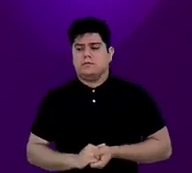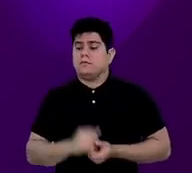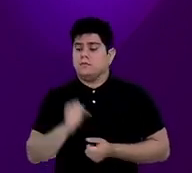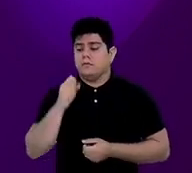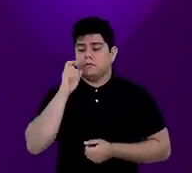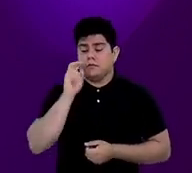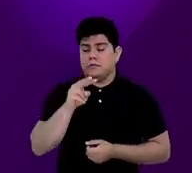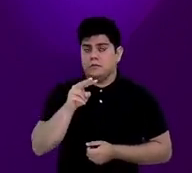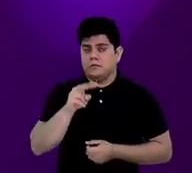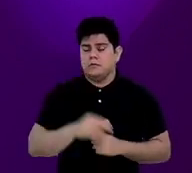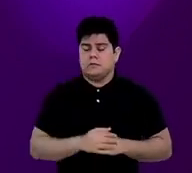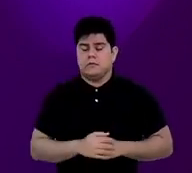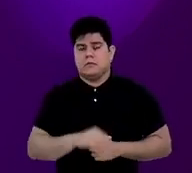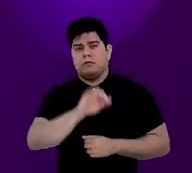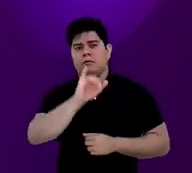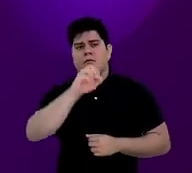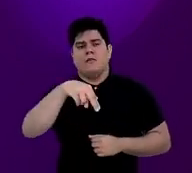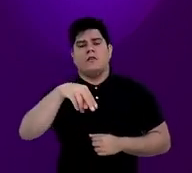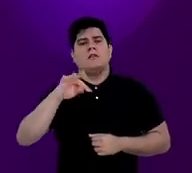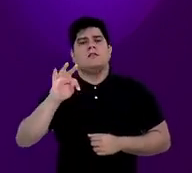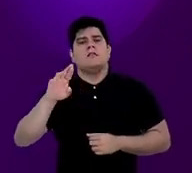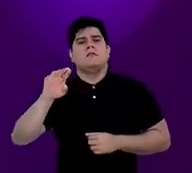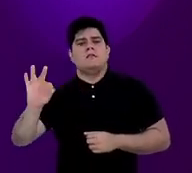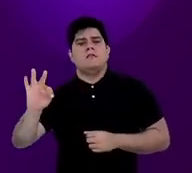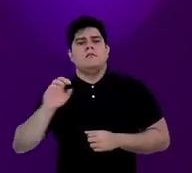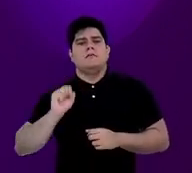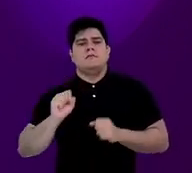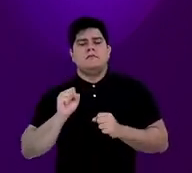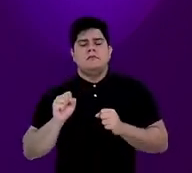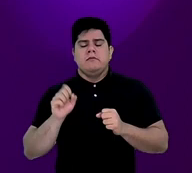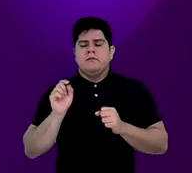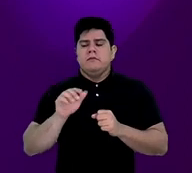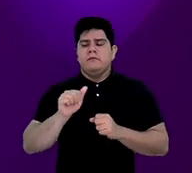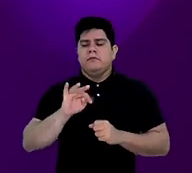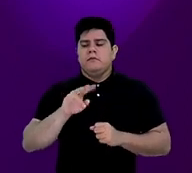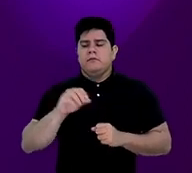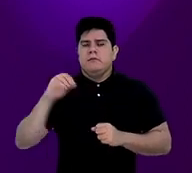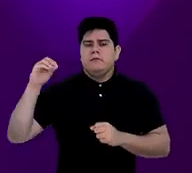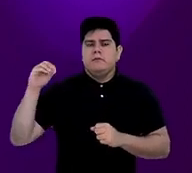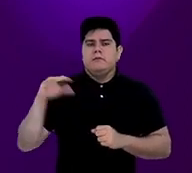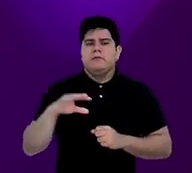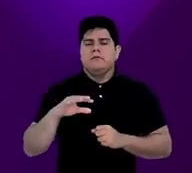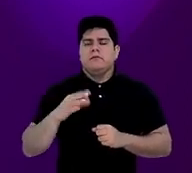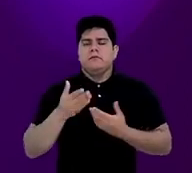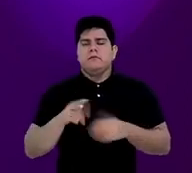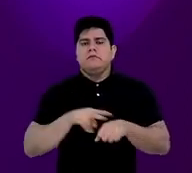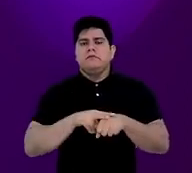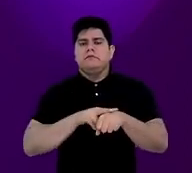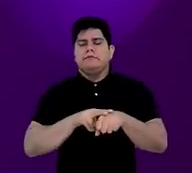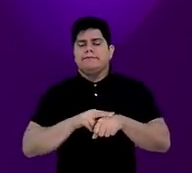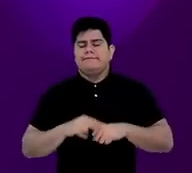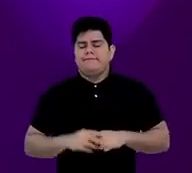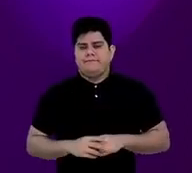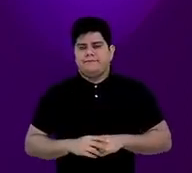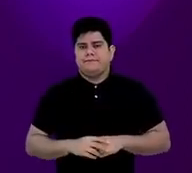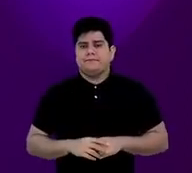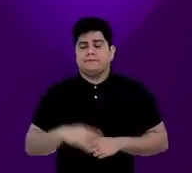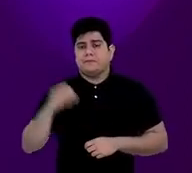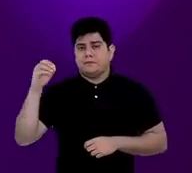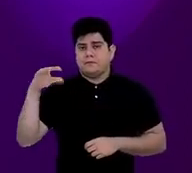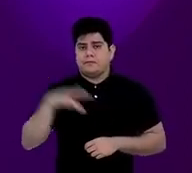by blue-green light via opsons, or else by infrared light, because it's absorbed